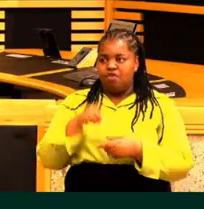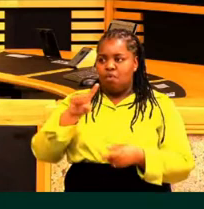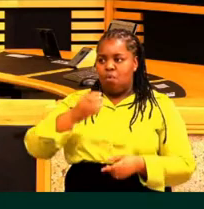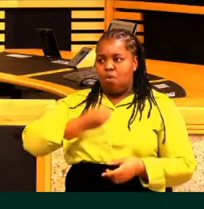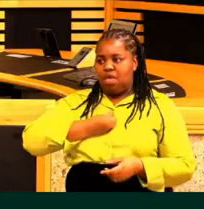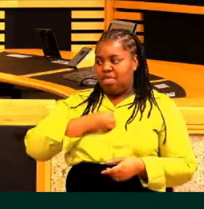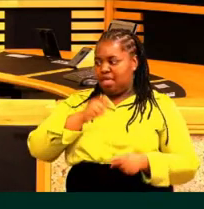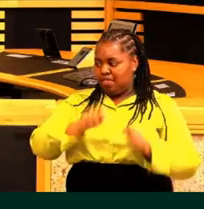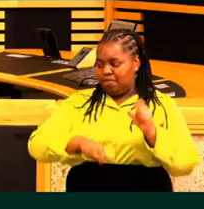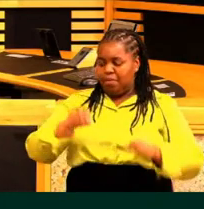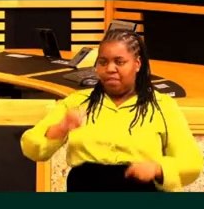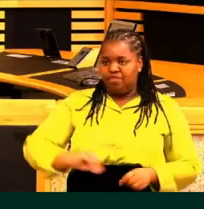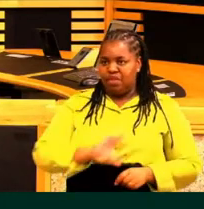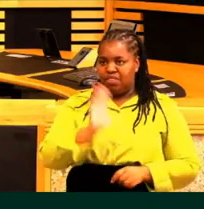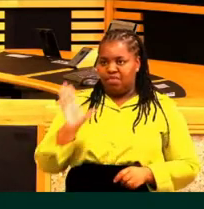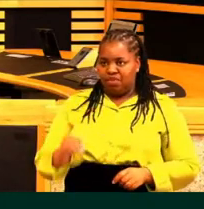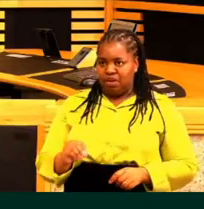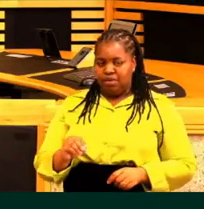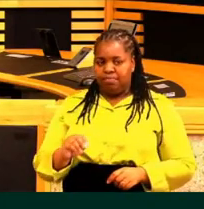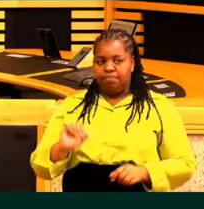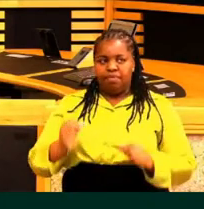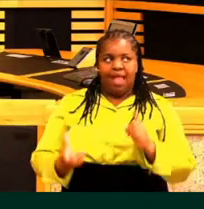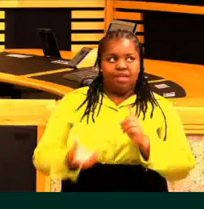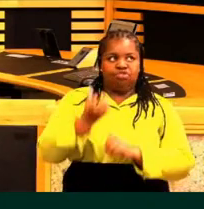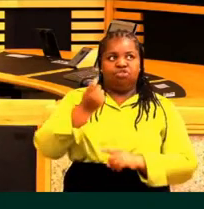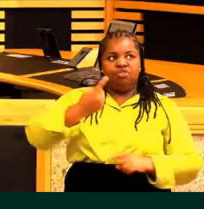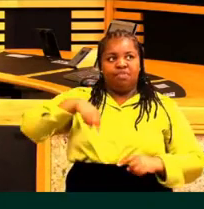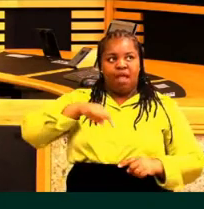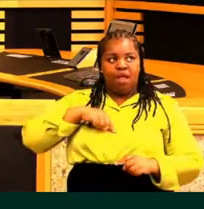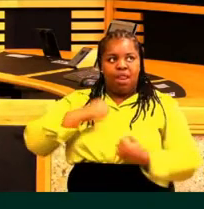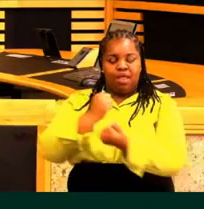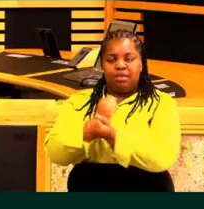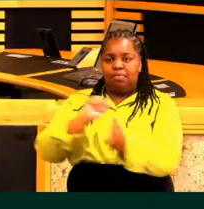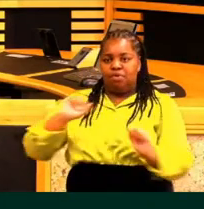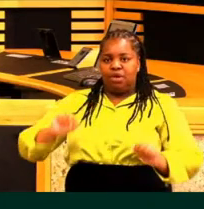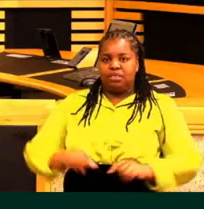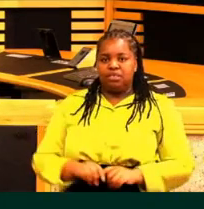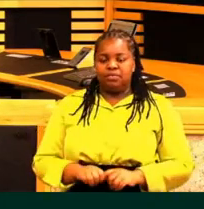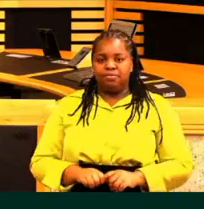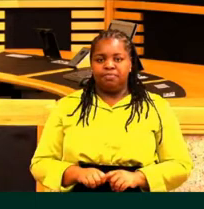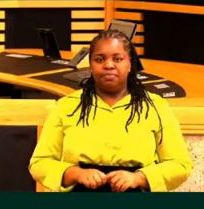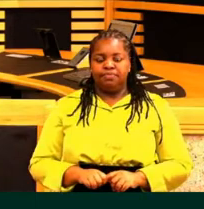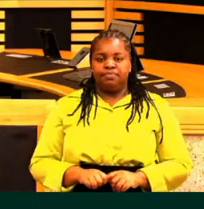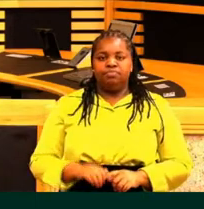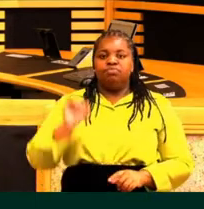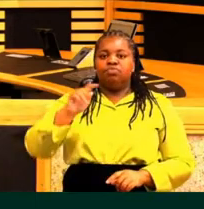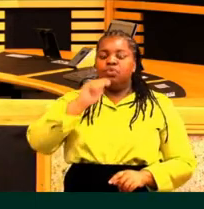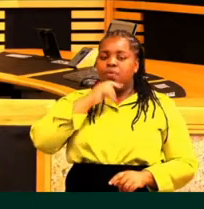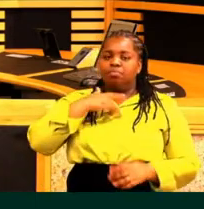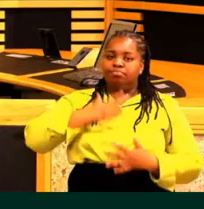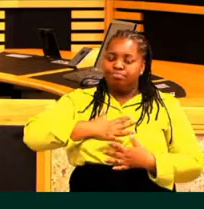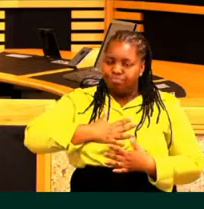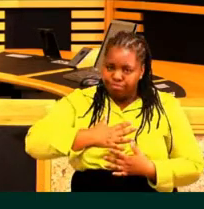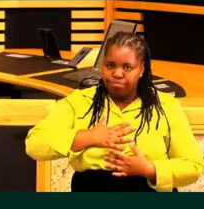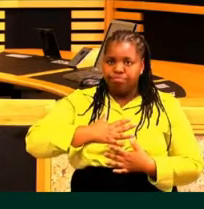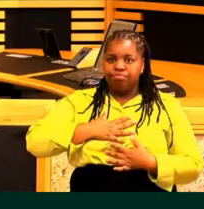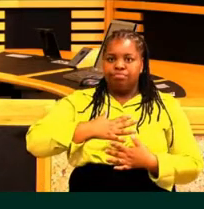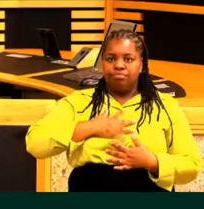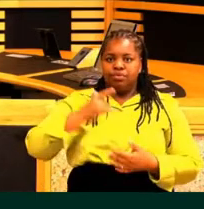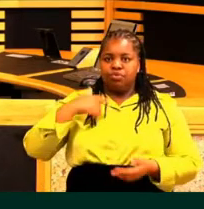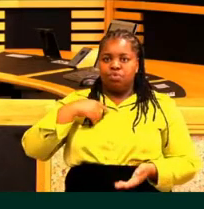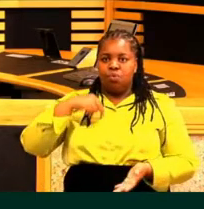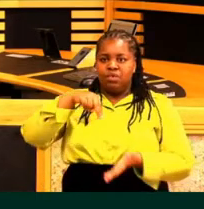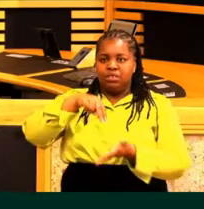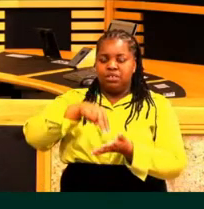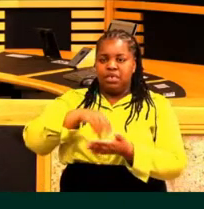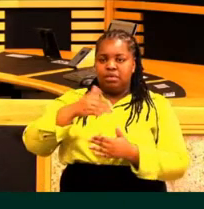the young people of South Africa in achieving our democracy it's a real privilege to stand